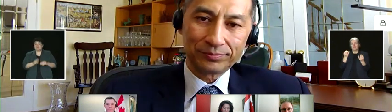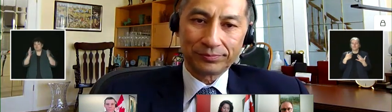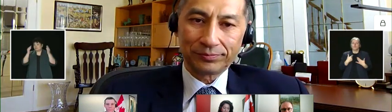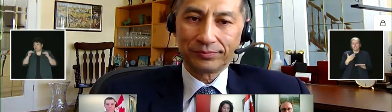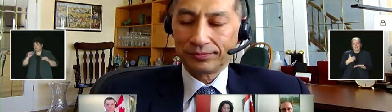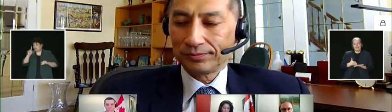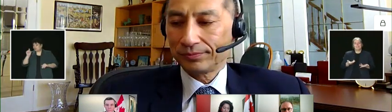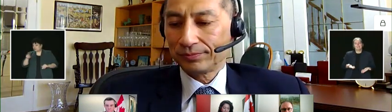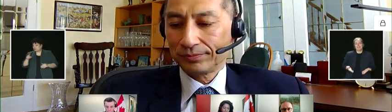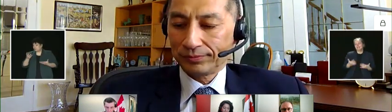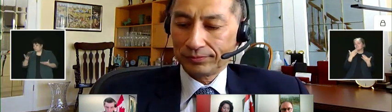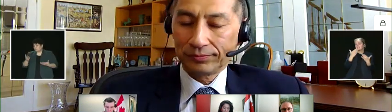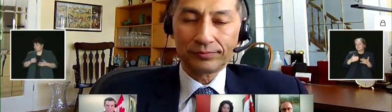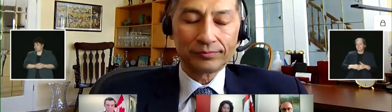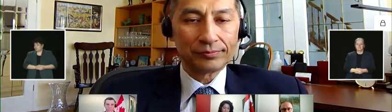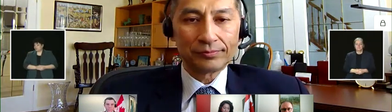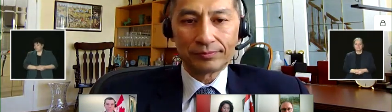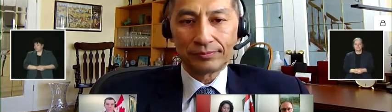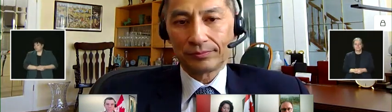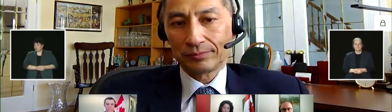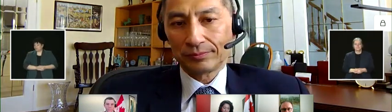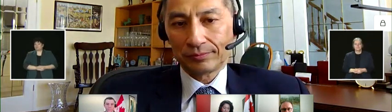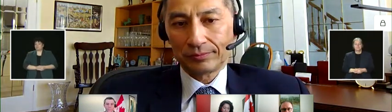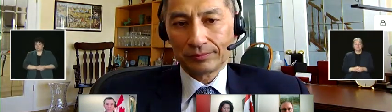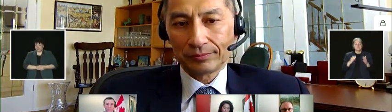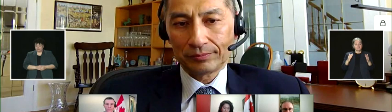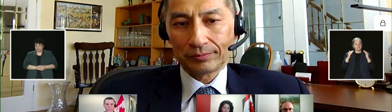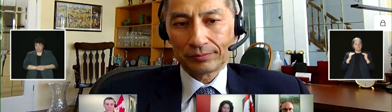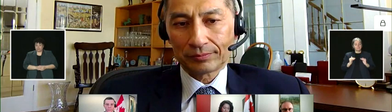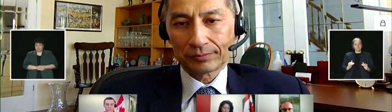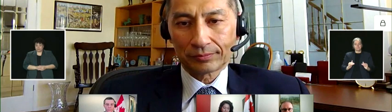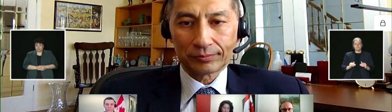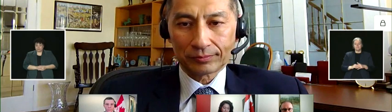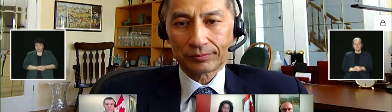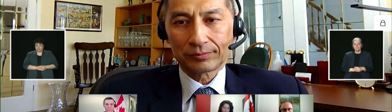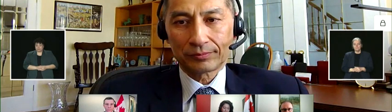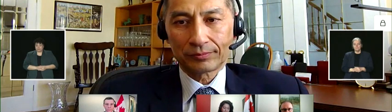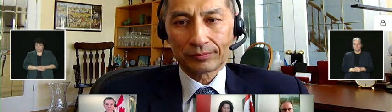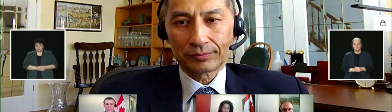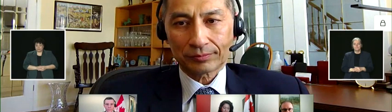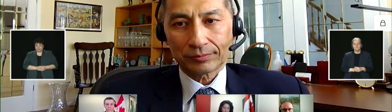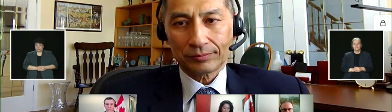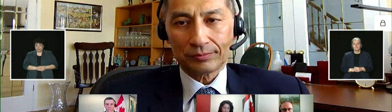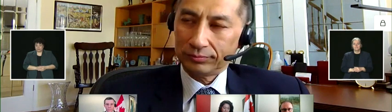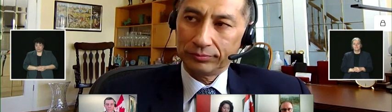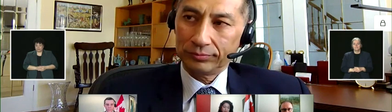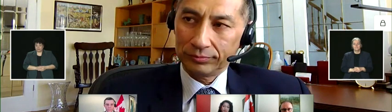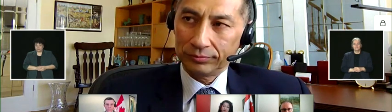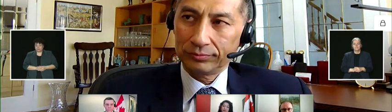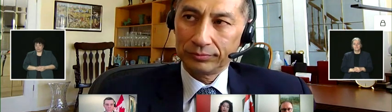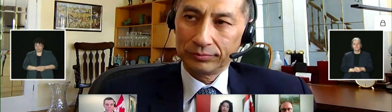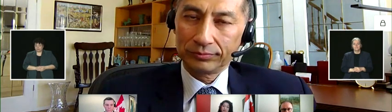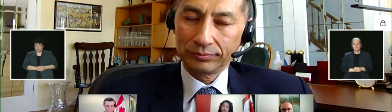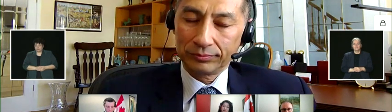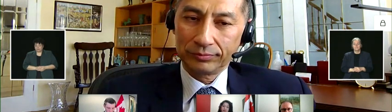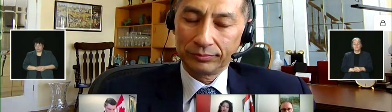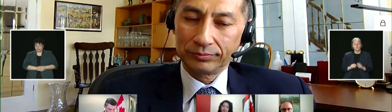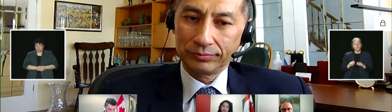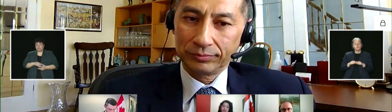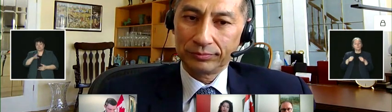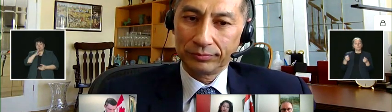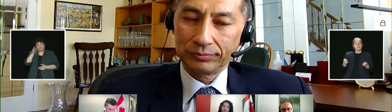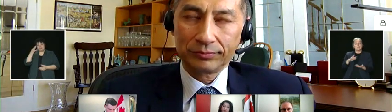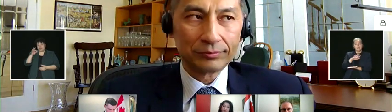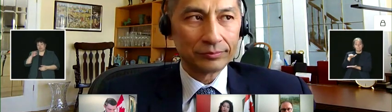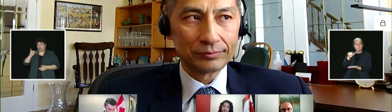Thank you. Next question. Thank you. Merci. The next question is from. La prochaine question est de Anne-Caroline